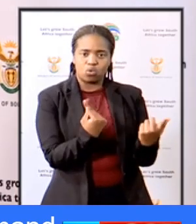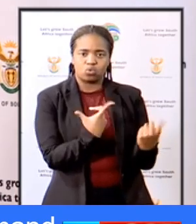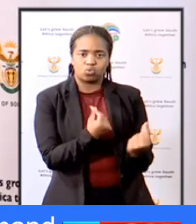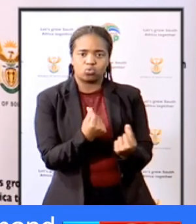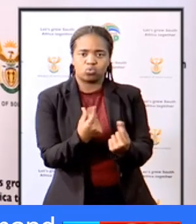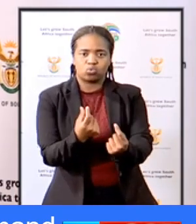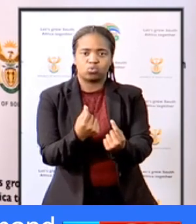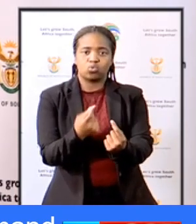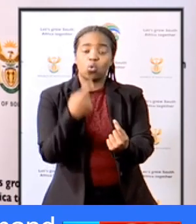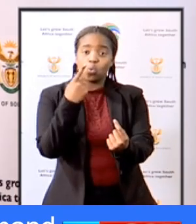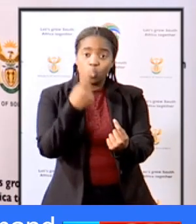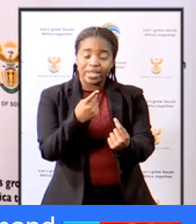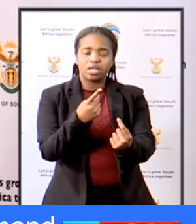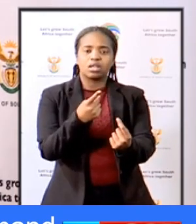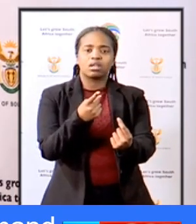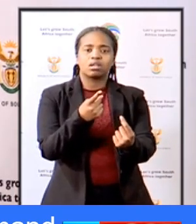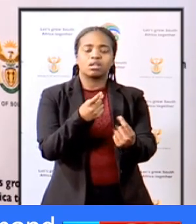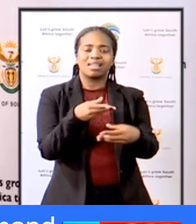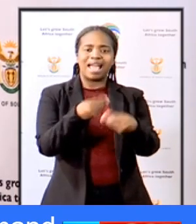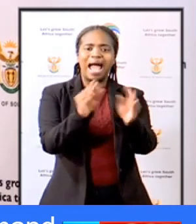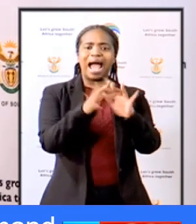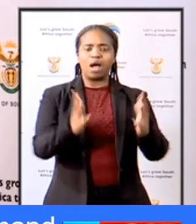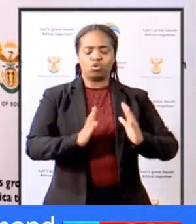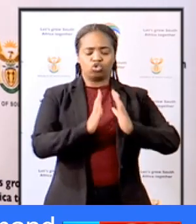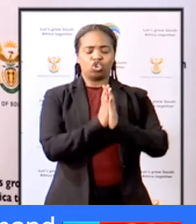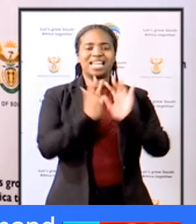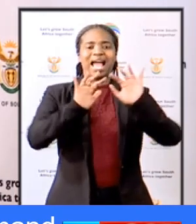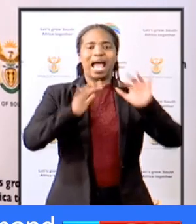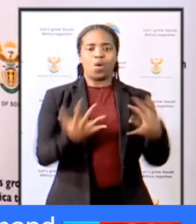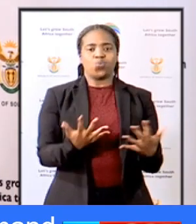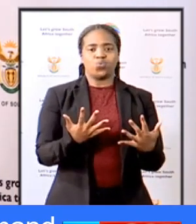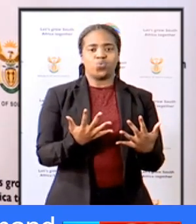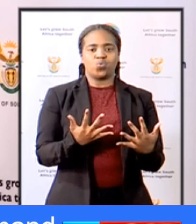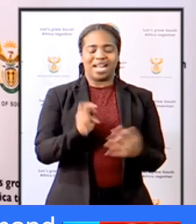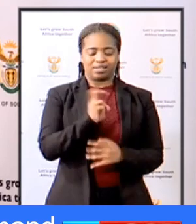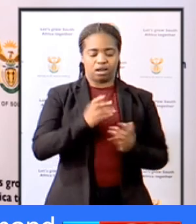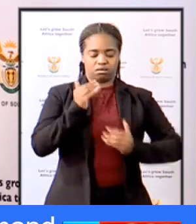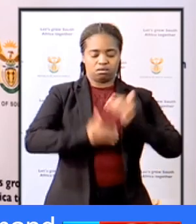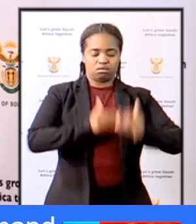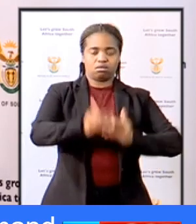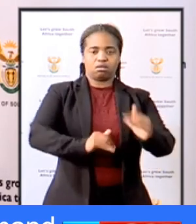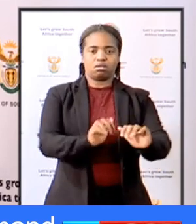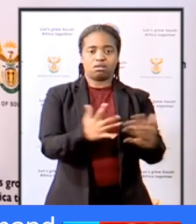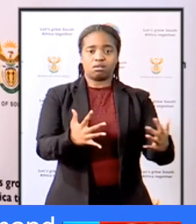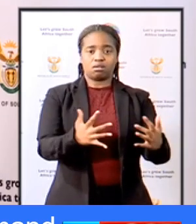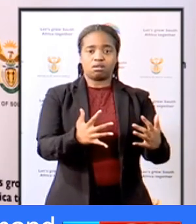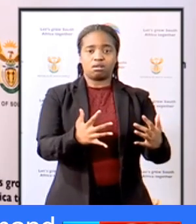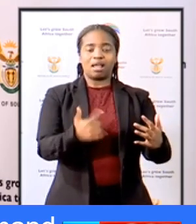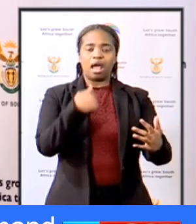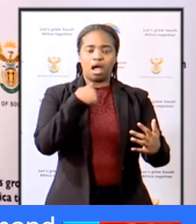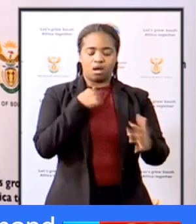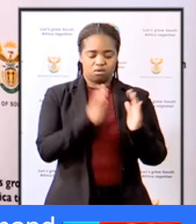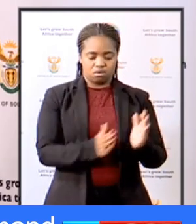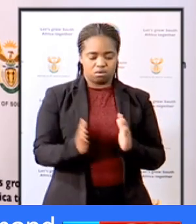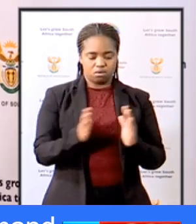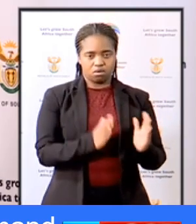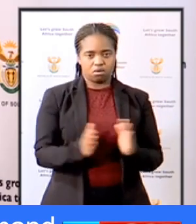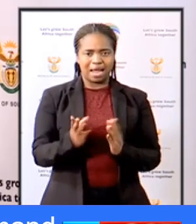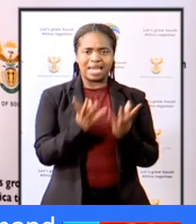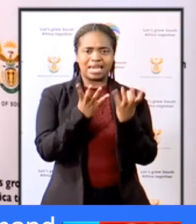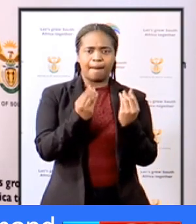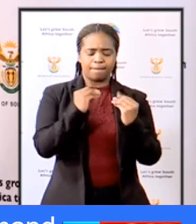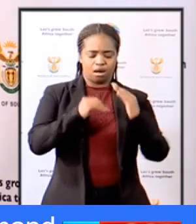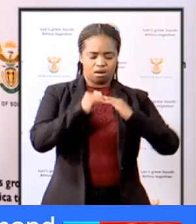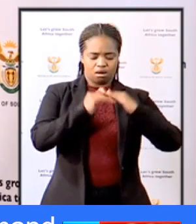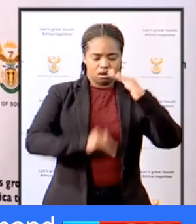directions that we are putting forward, how churches should arrange themselves, what are the